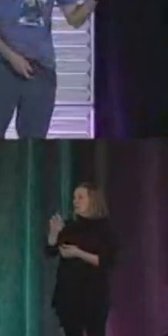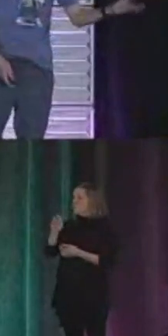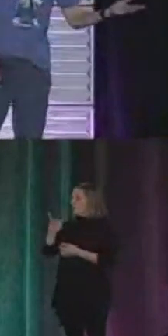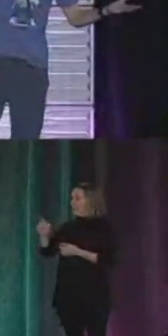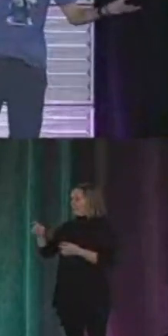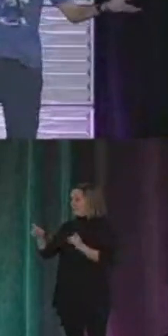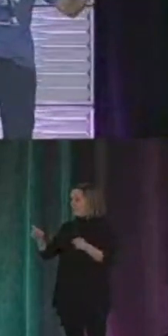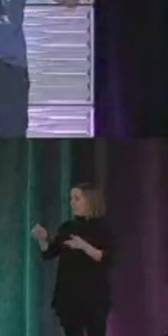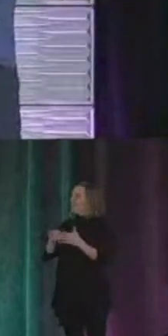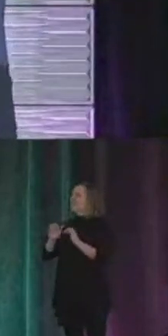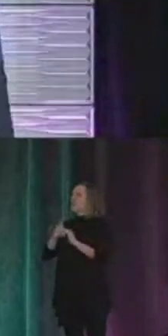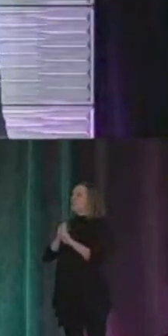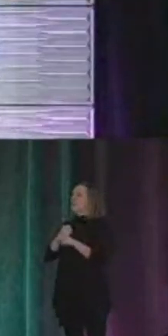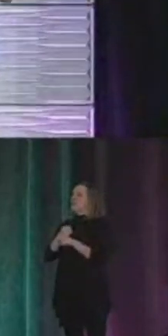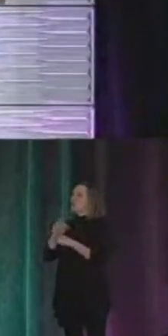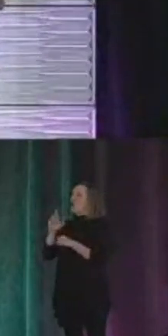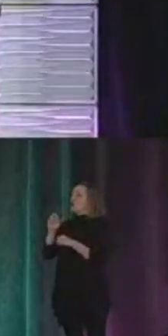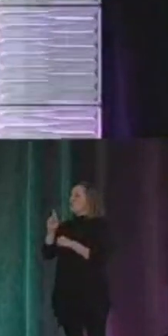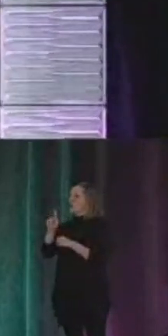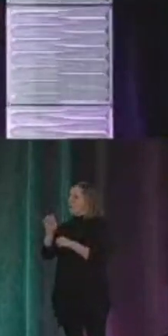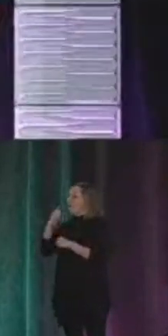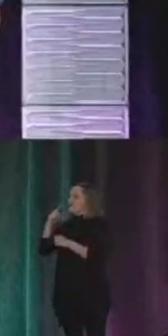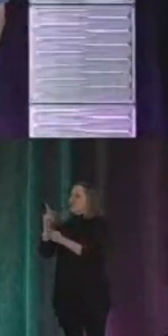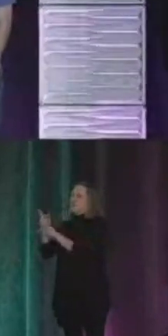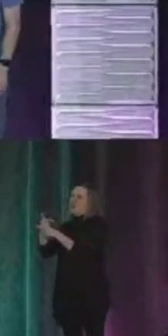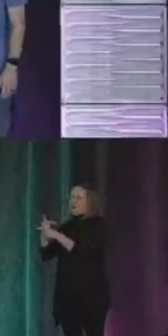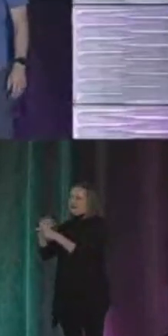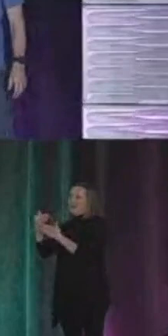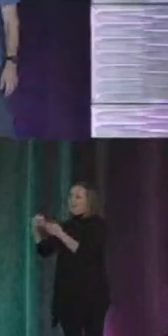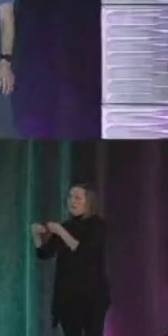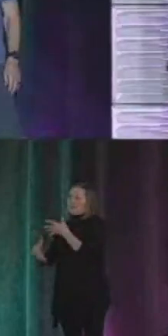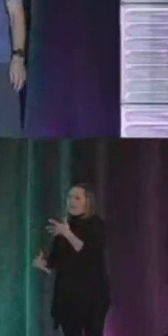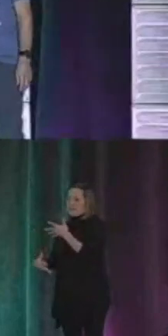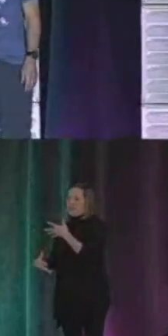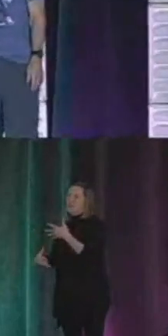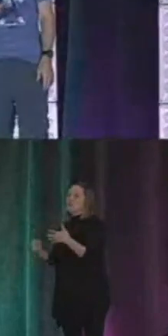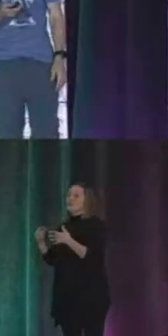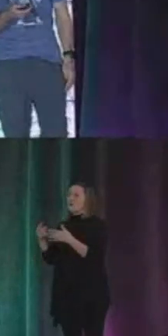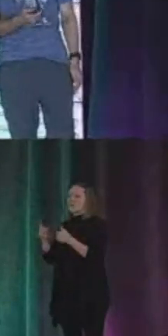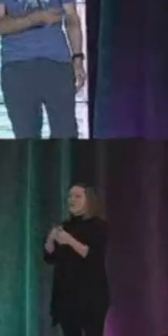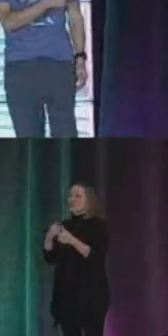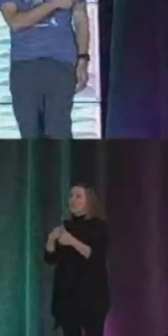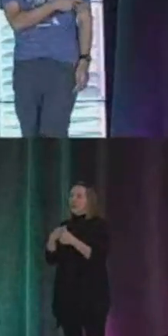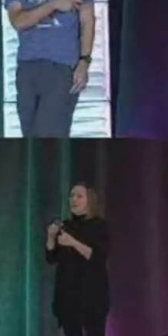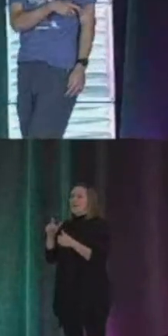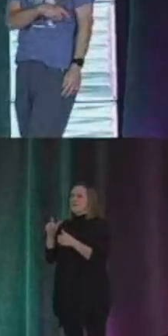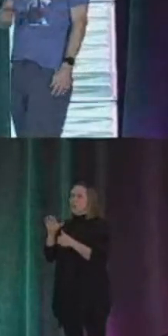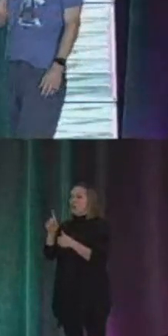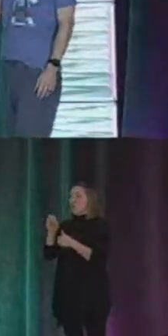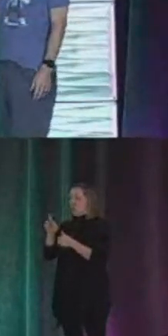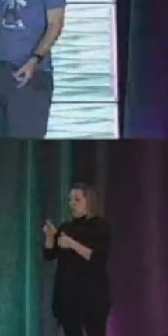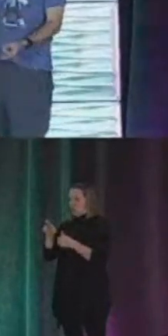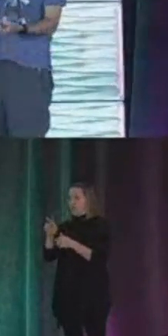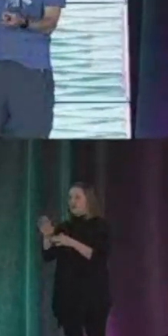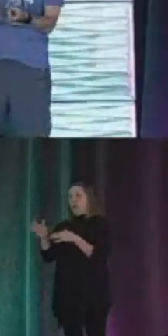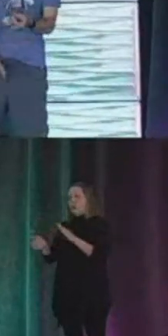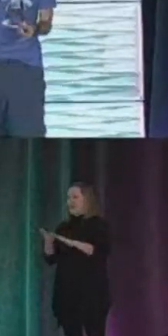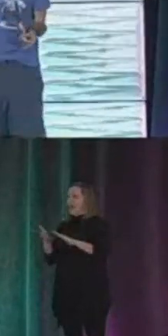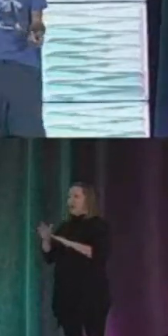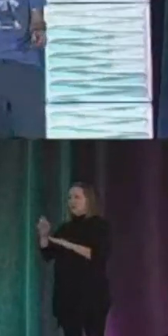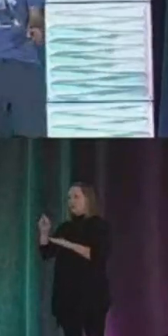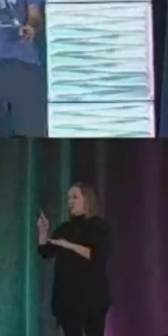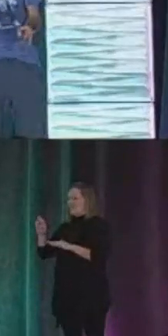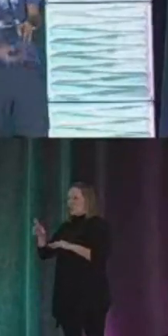would build a route for a product list. So first, we have this loader. This runs only on the server. So you can use